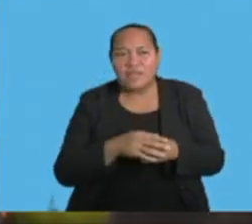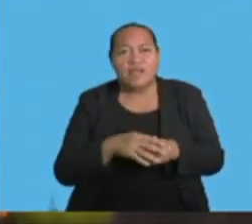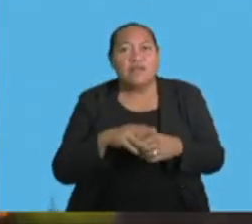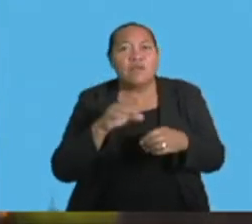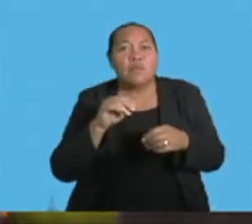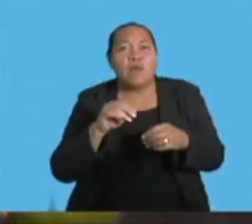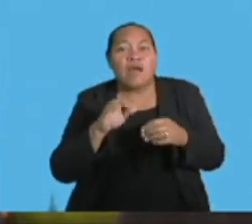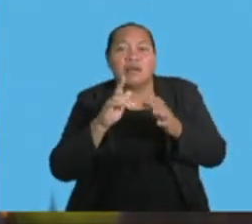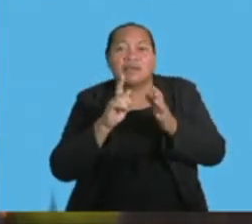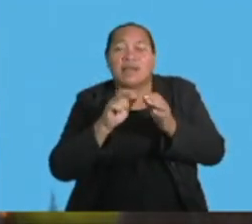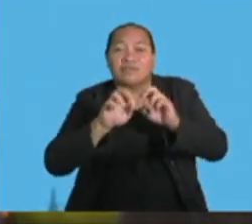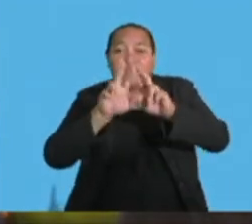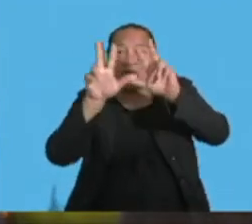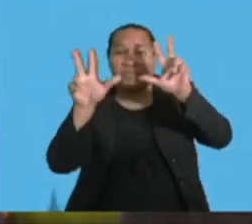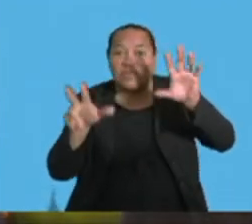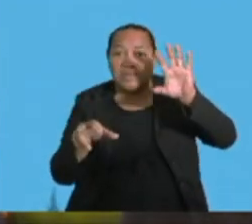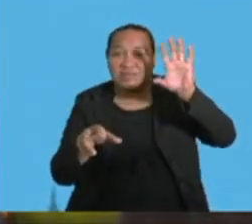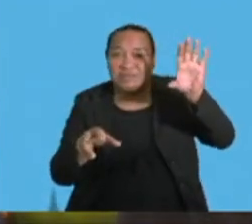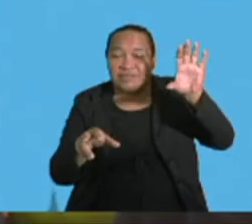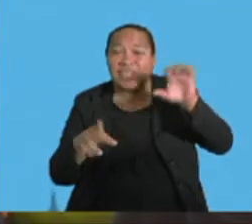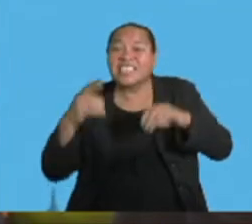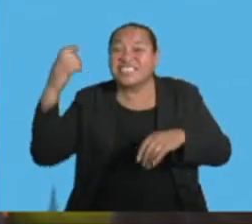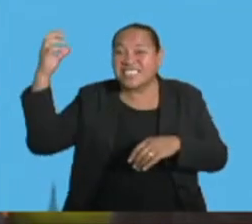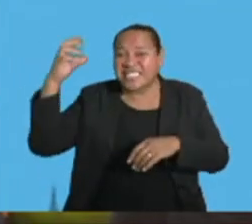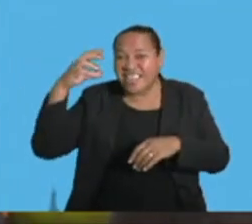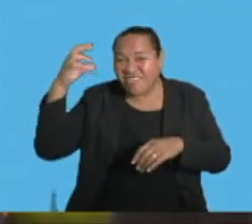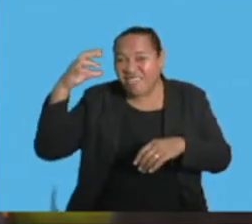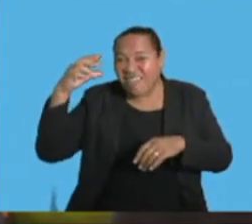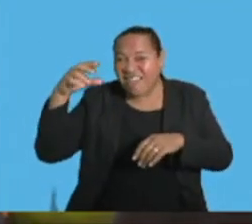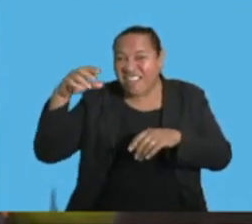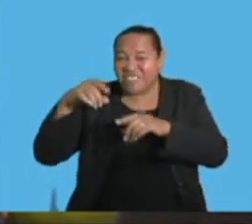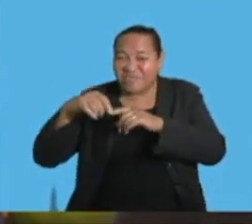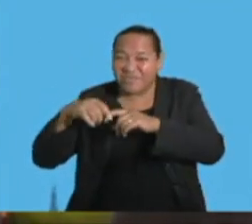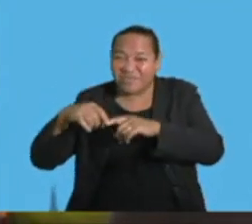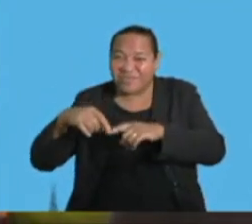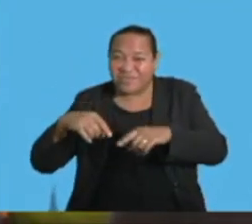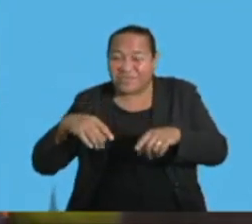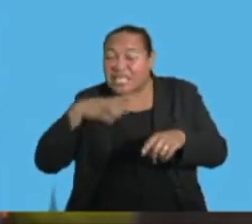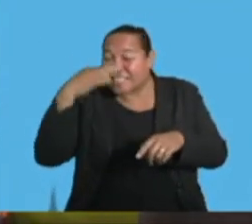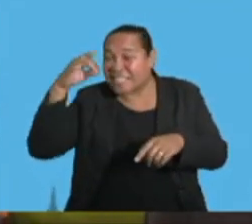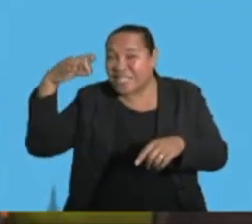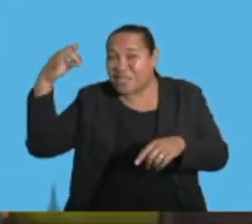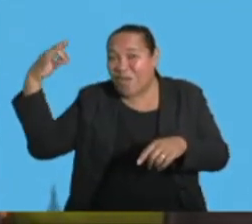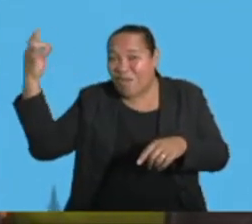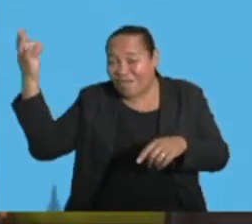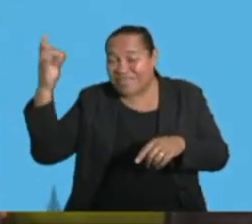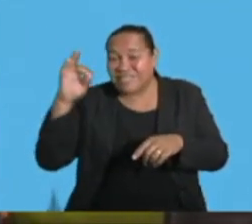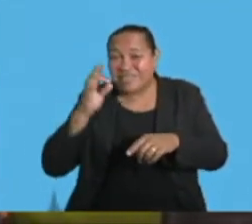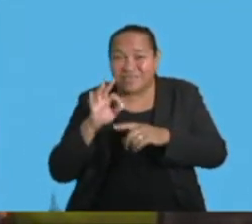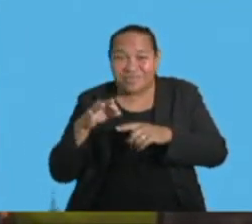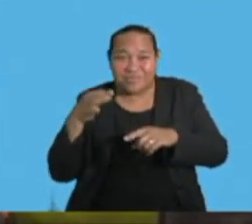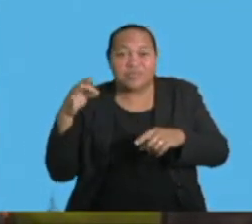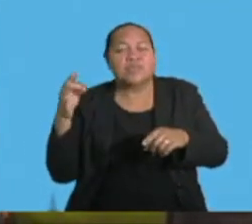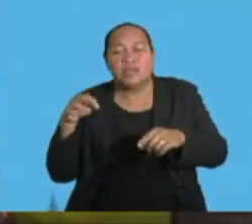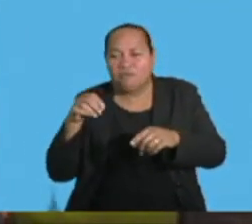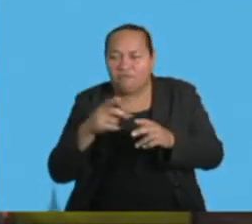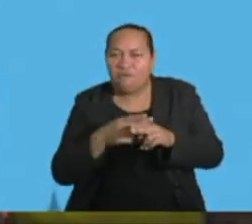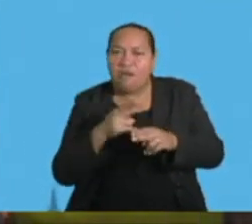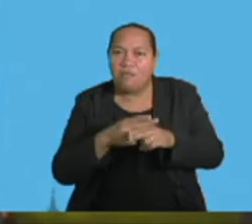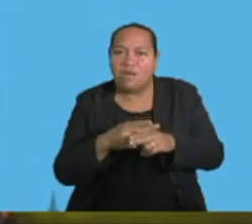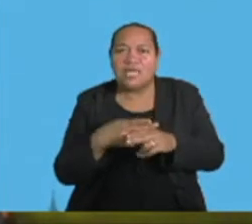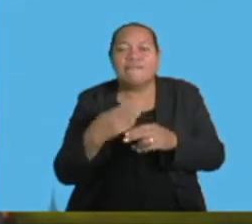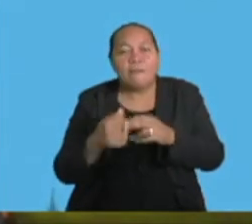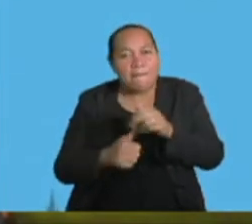Draketi, Singatoga Valley Roads, Savani Serea Roads, all of these have been tar sealed. So the farmers actually living in those areas have